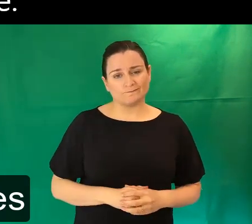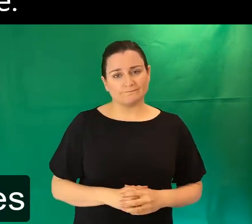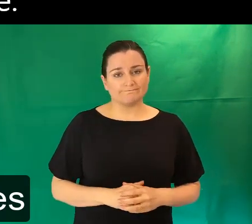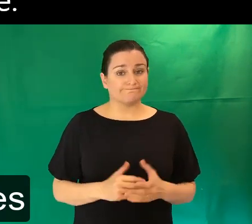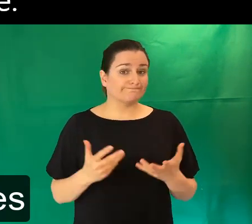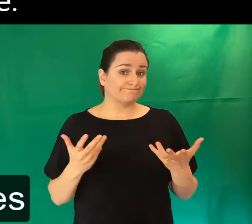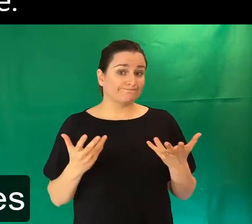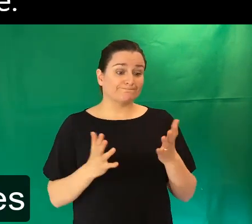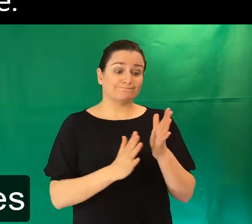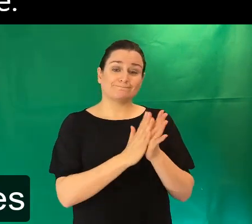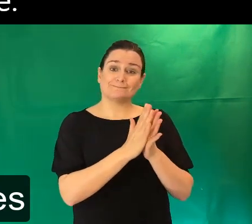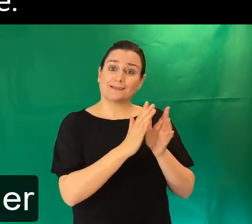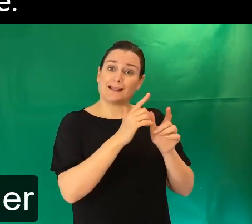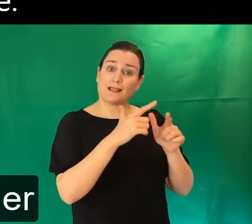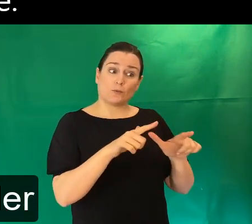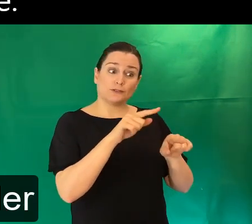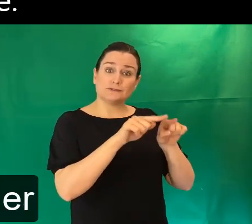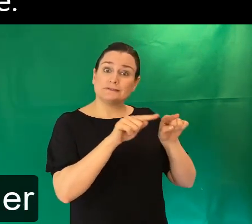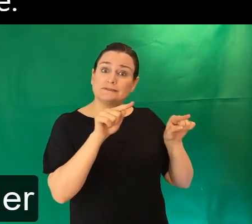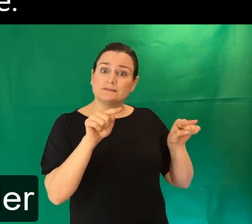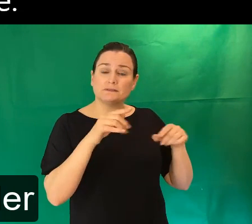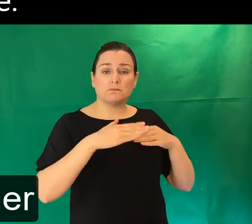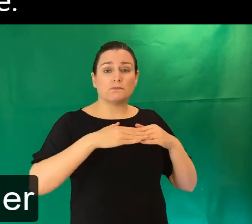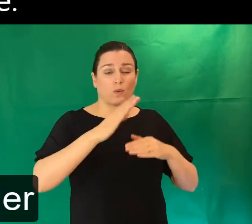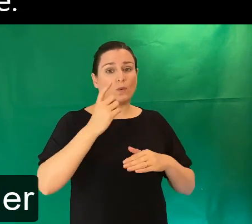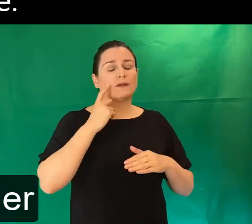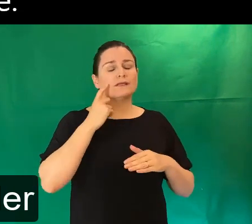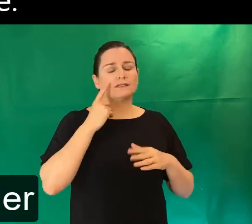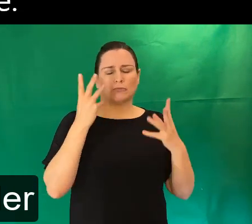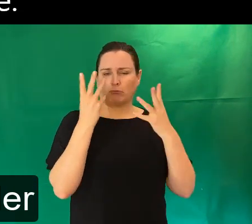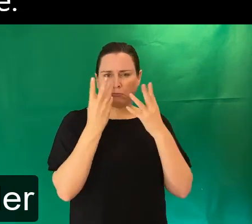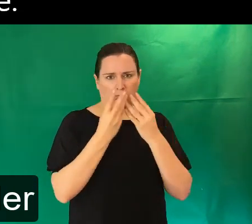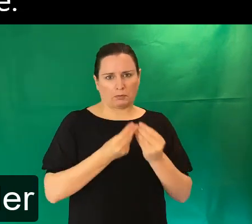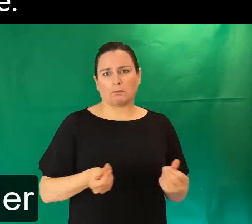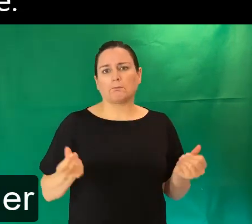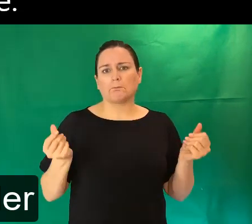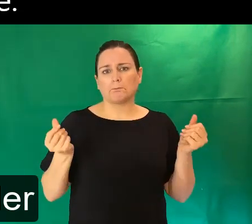So as I said, sign languages are extremely vulnerable.